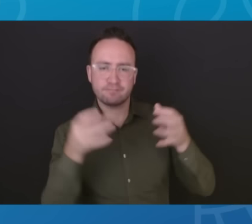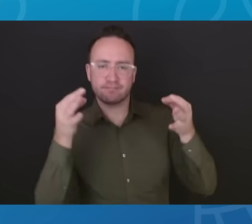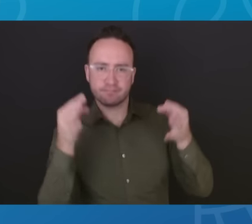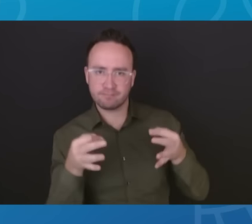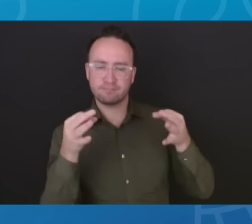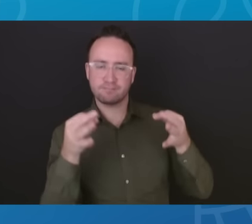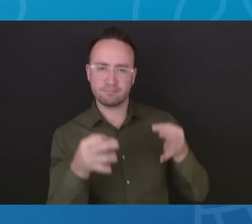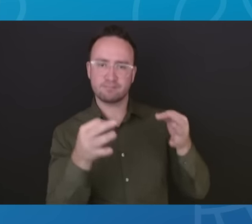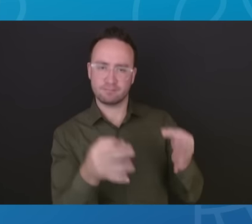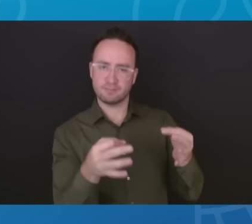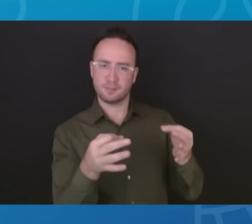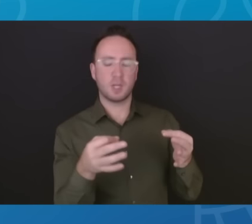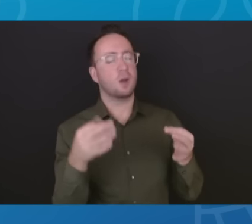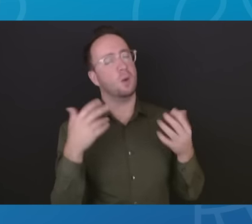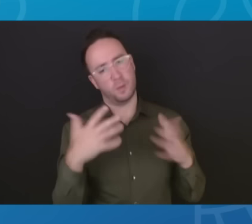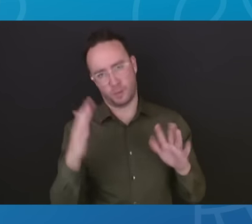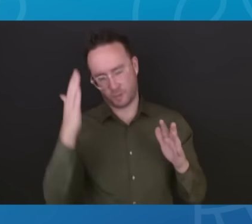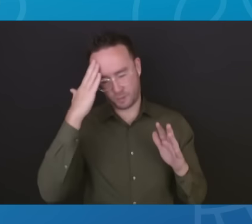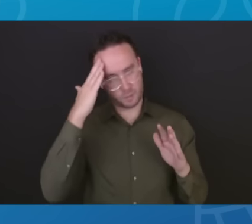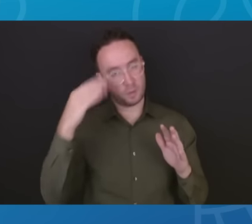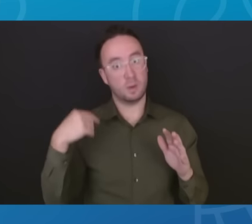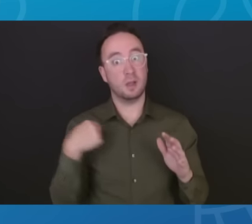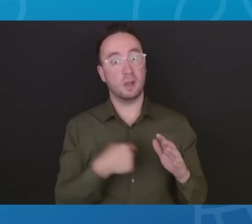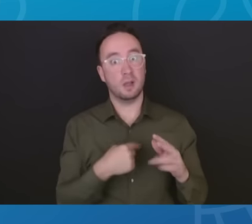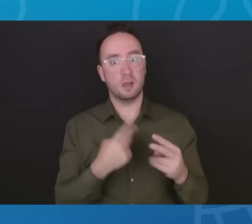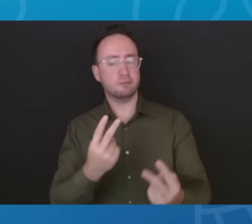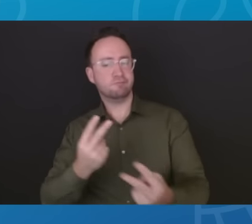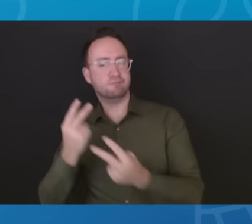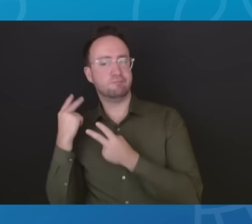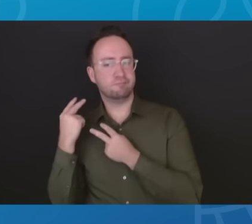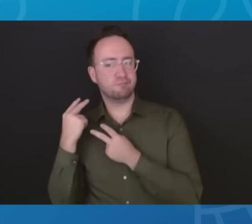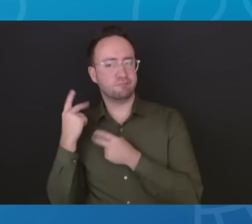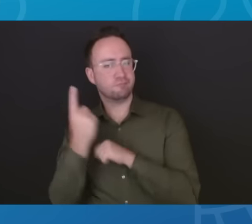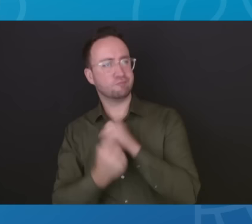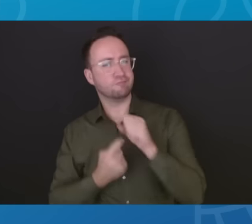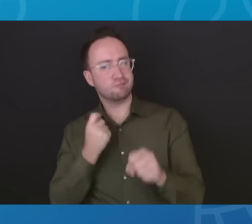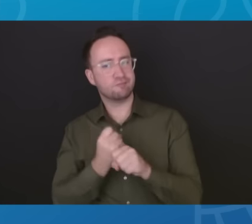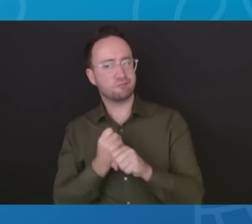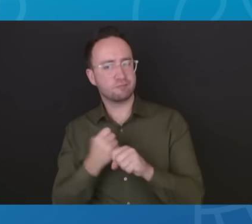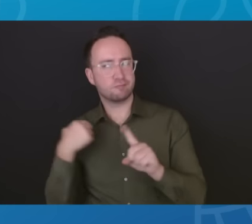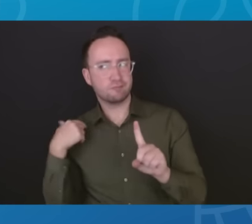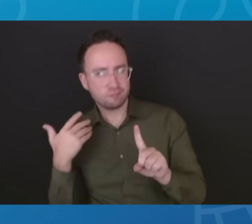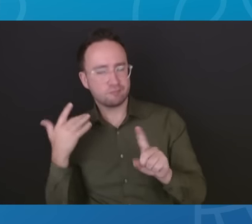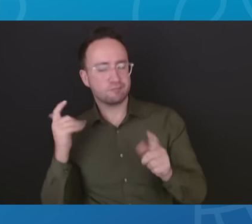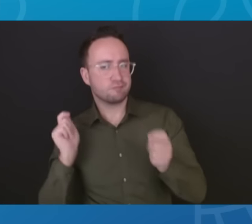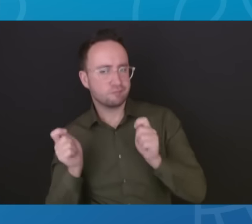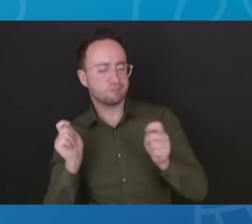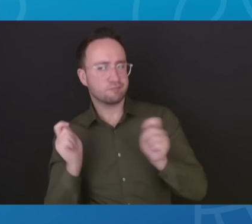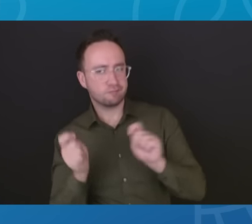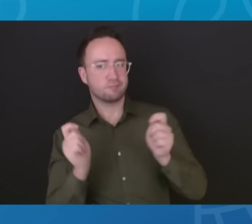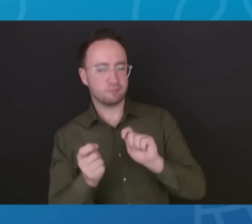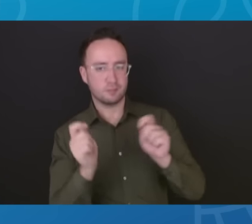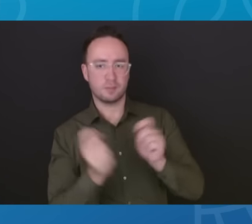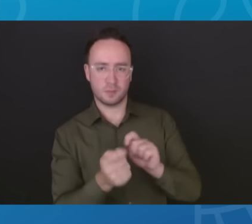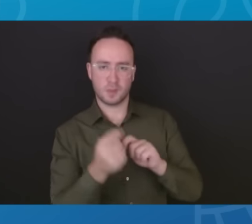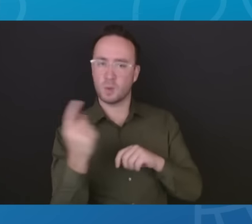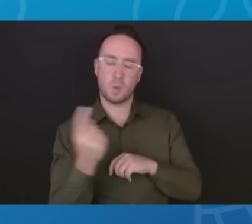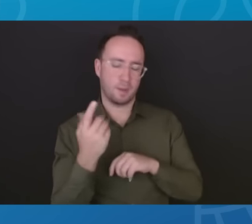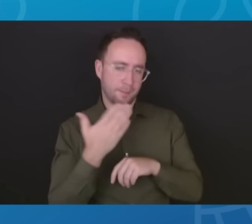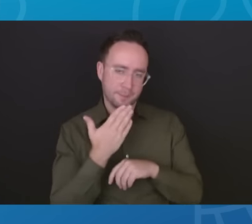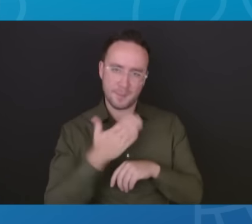done that and continue to do that. That's part of our ongoing work to try and make sure we do make the best possible decisions to advance the